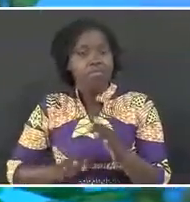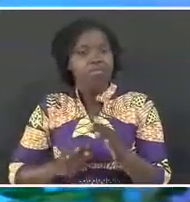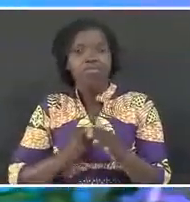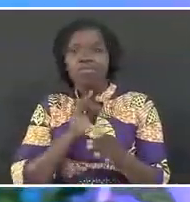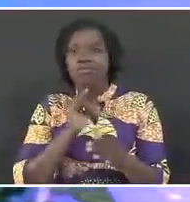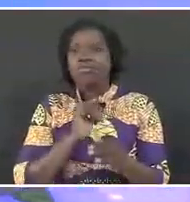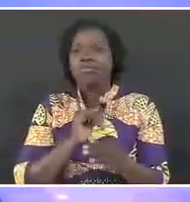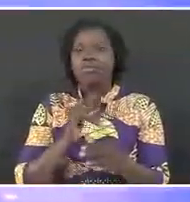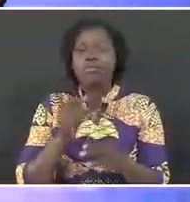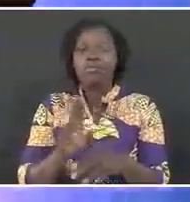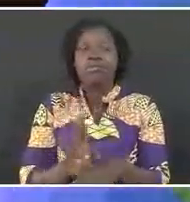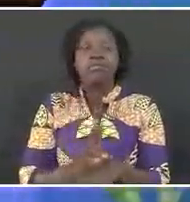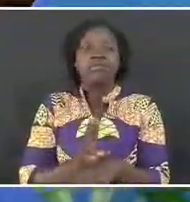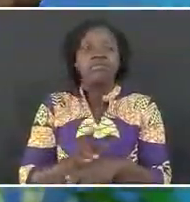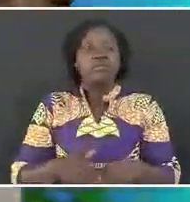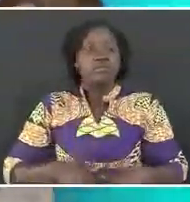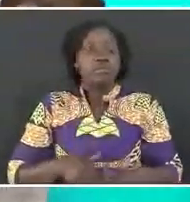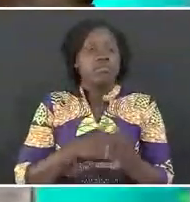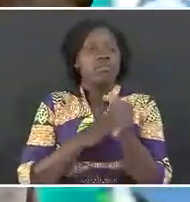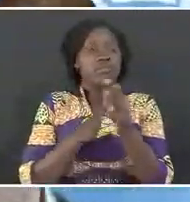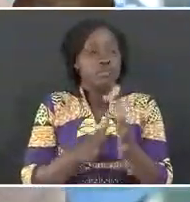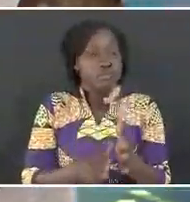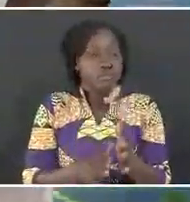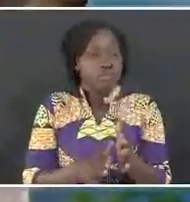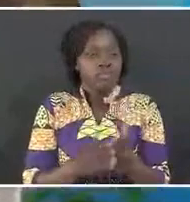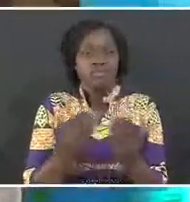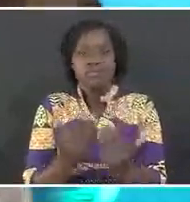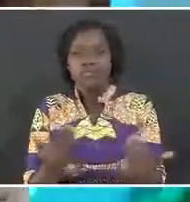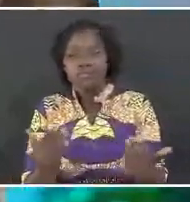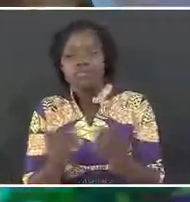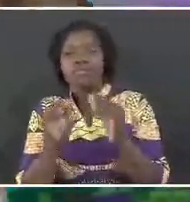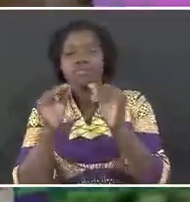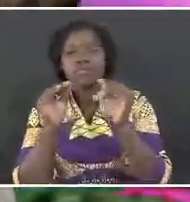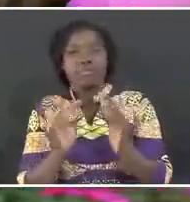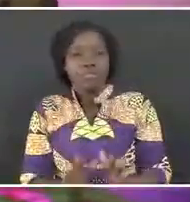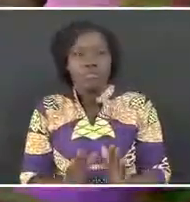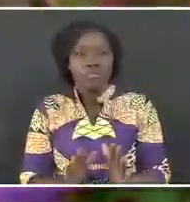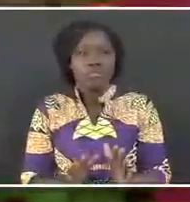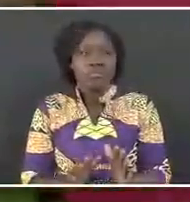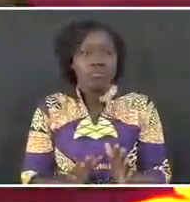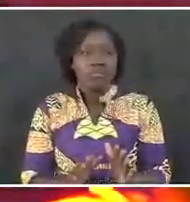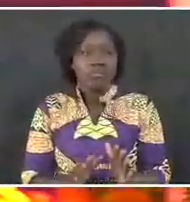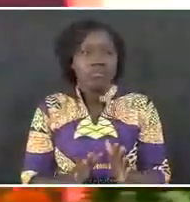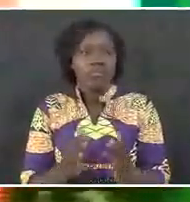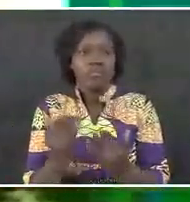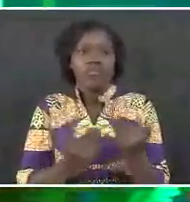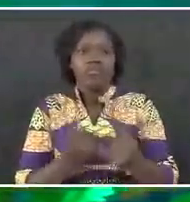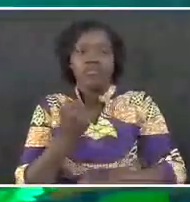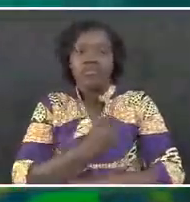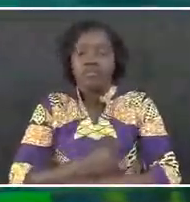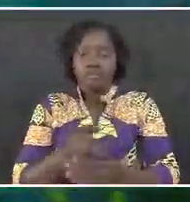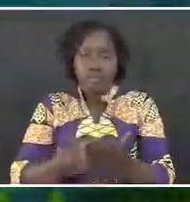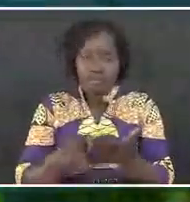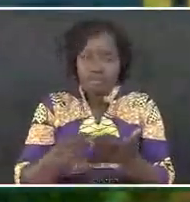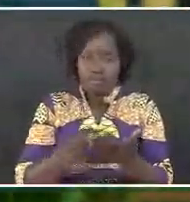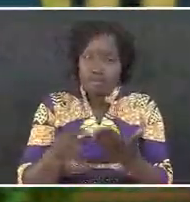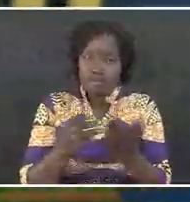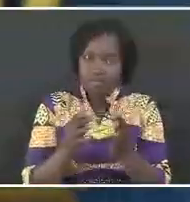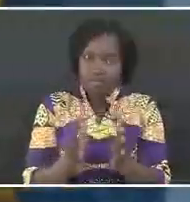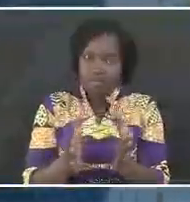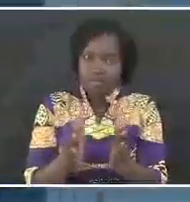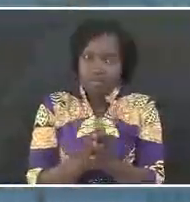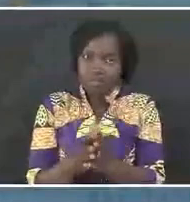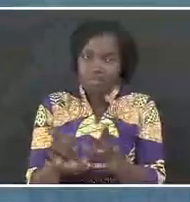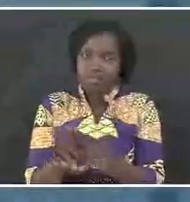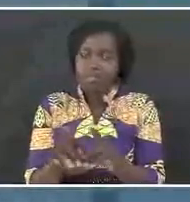are supposed to be youth leaders. They are supposed to be children's teachers. They are supposed to be Sabbath superintendents. They are supposed to